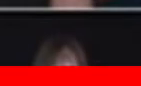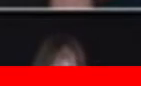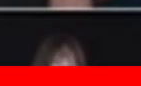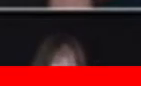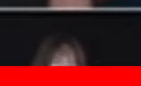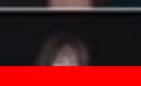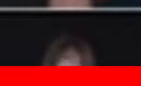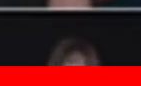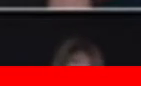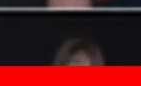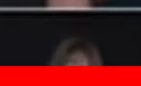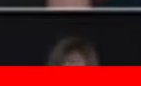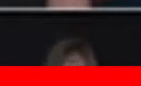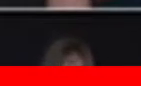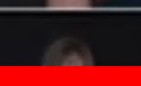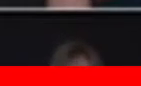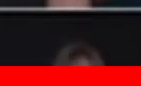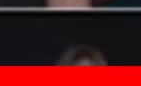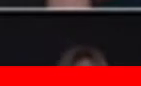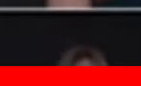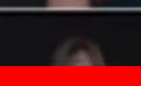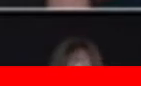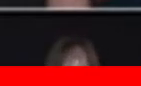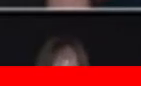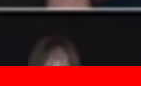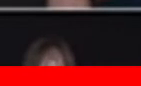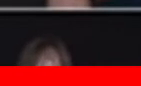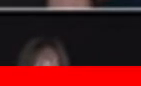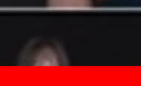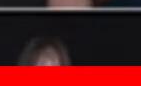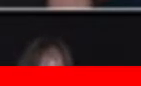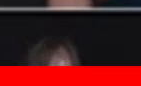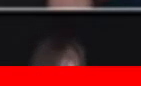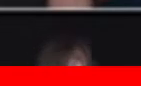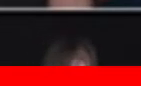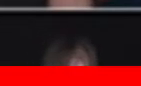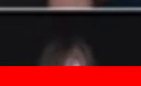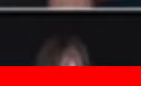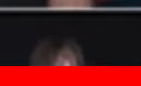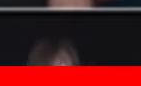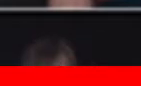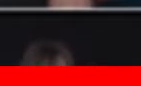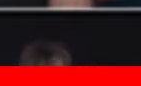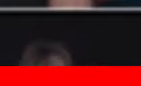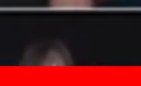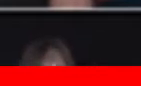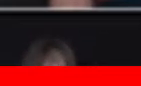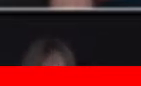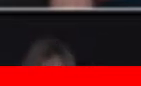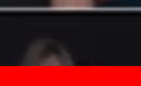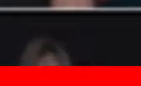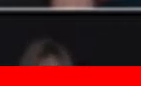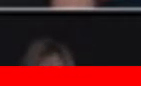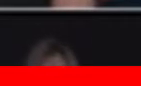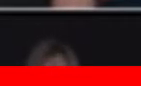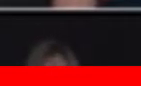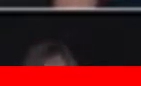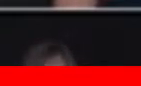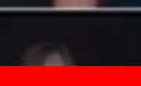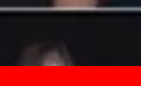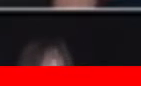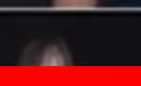and other congregate settings, where some of our more vulnerable members of the society reside. Taking this action now will further help to ensure